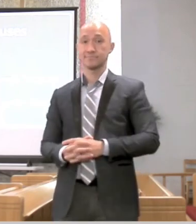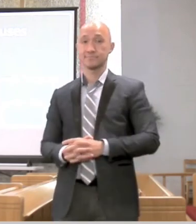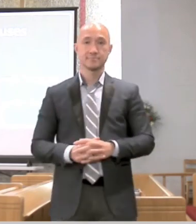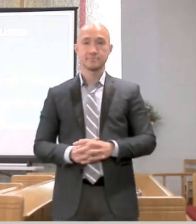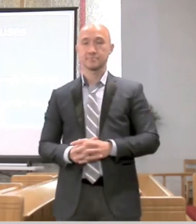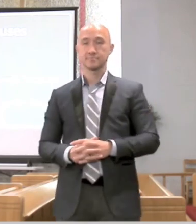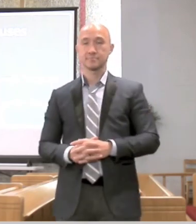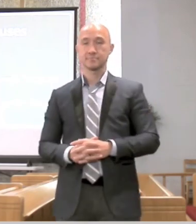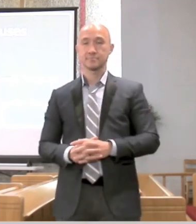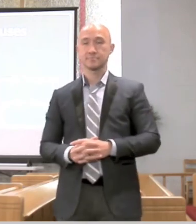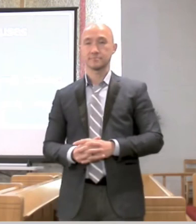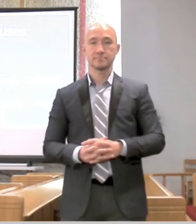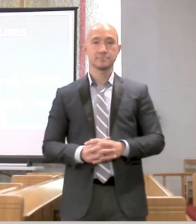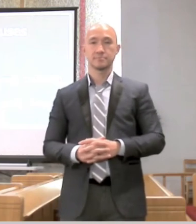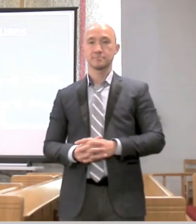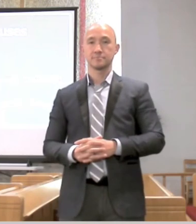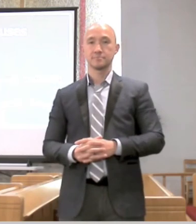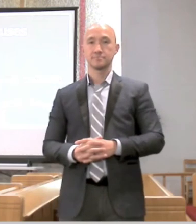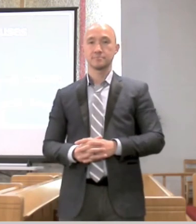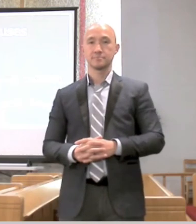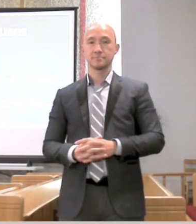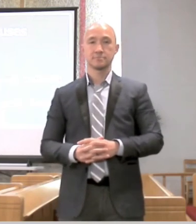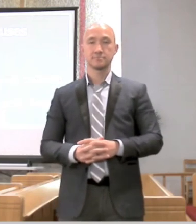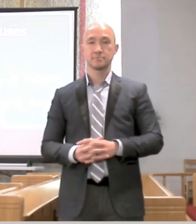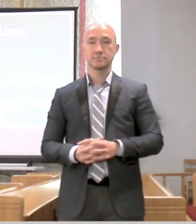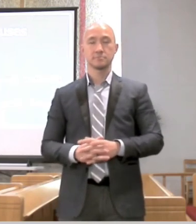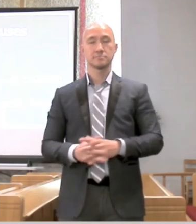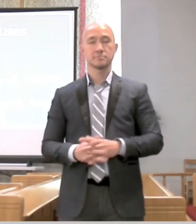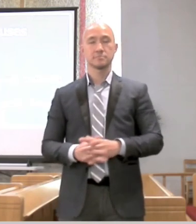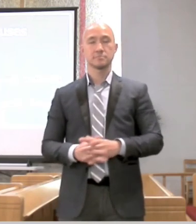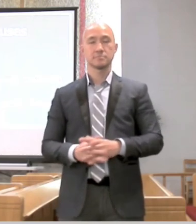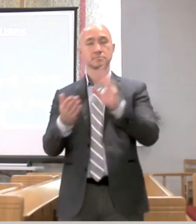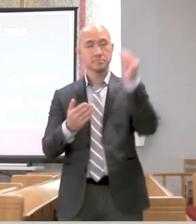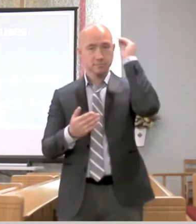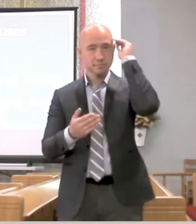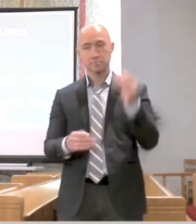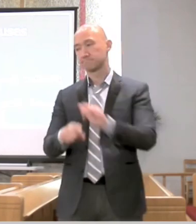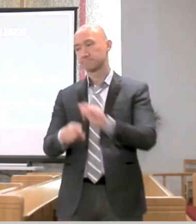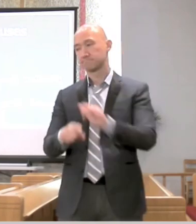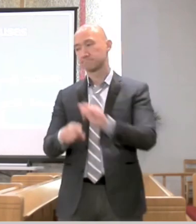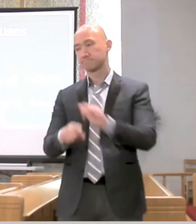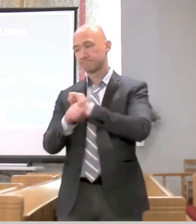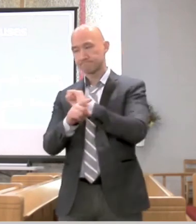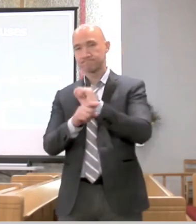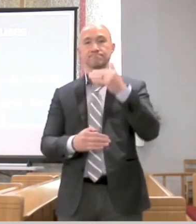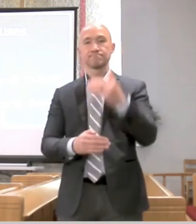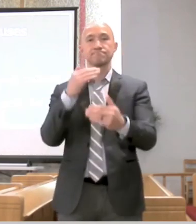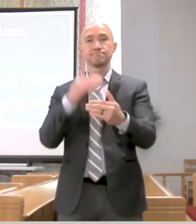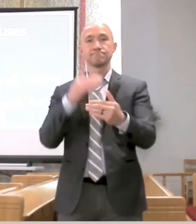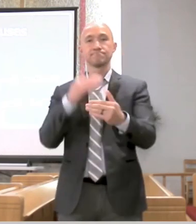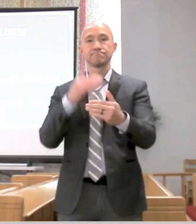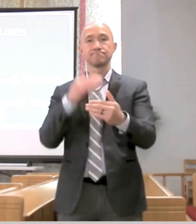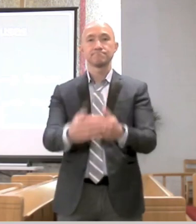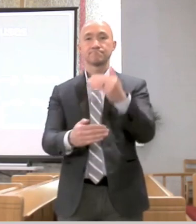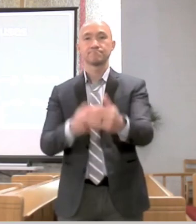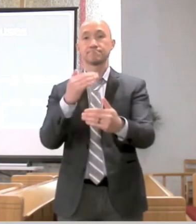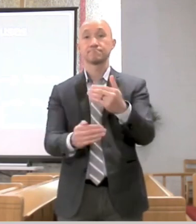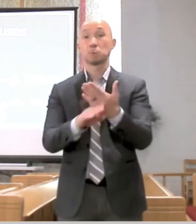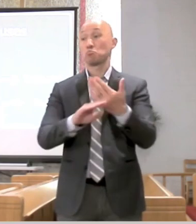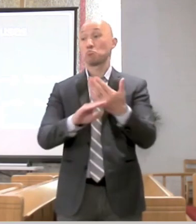ultra gracious. You don't know what other people are going through. And it's always best to err on the side of